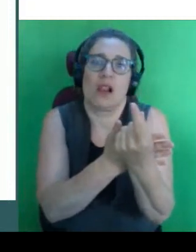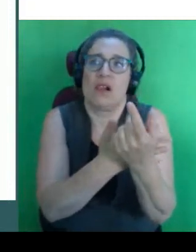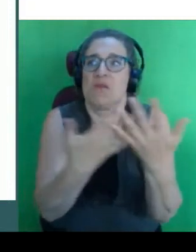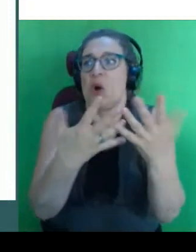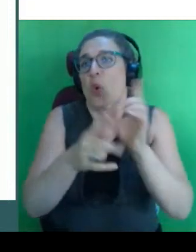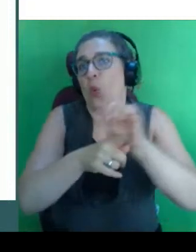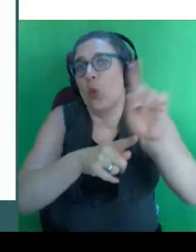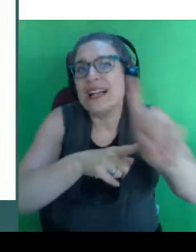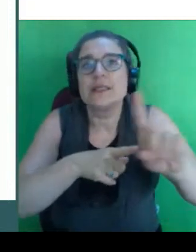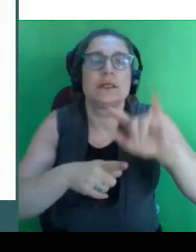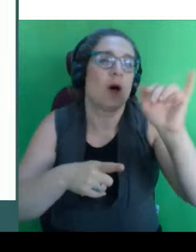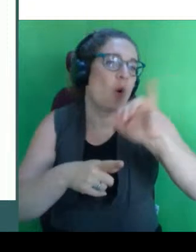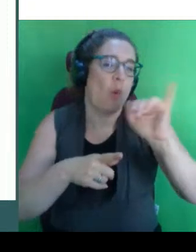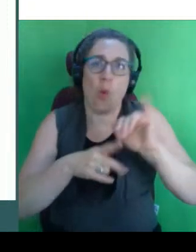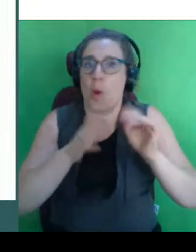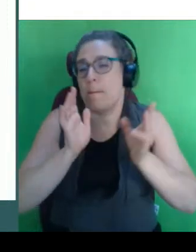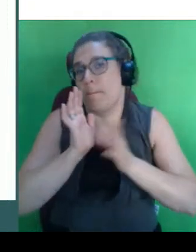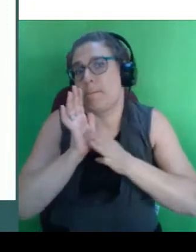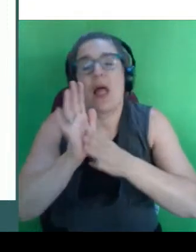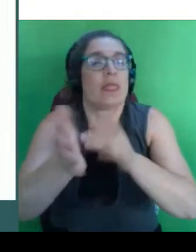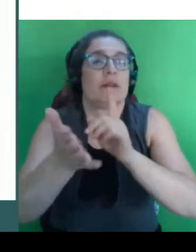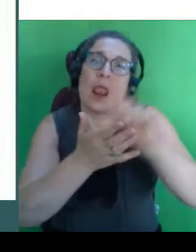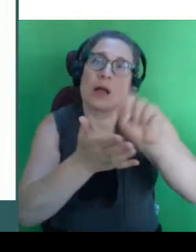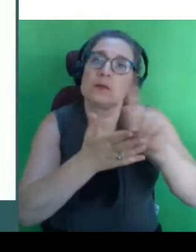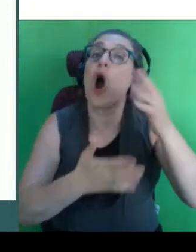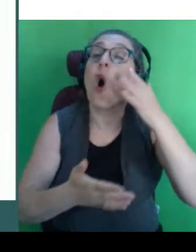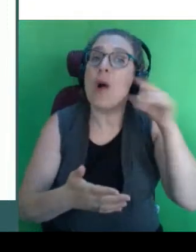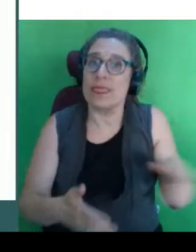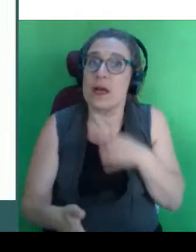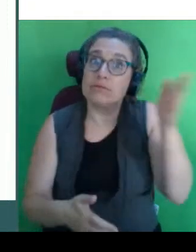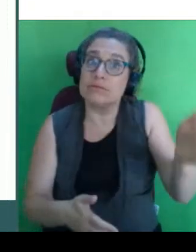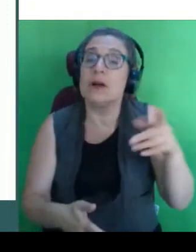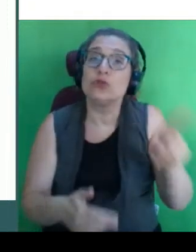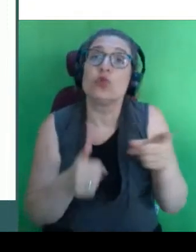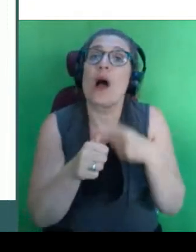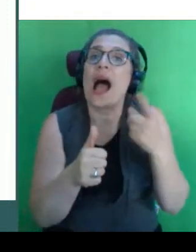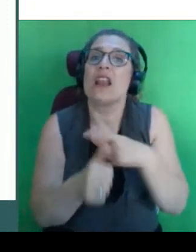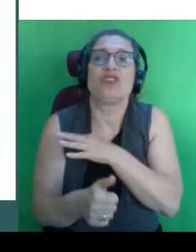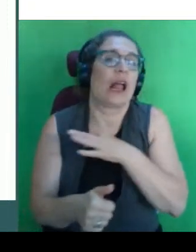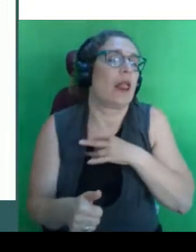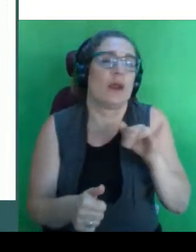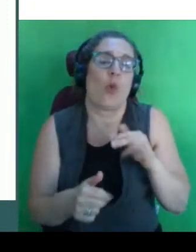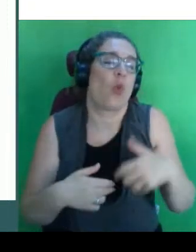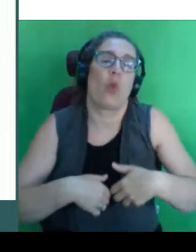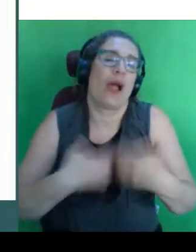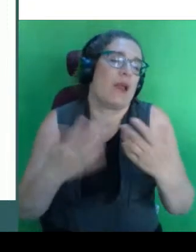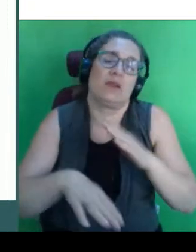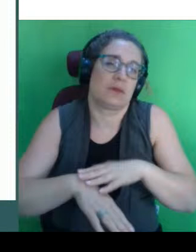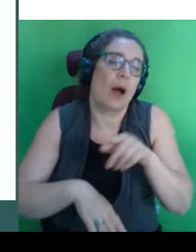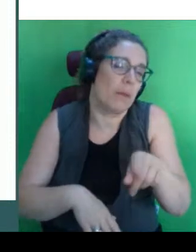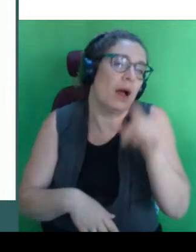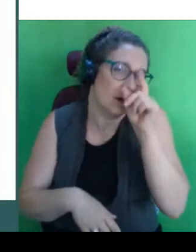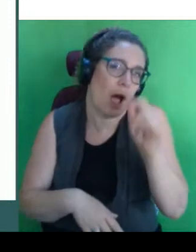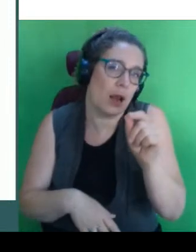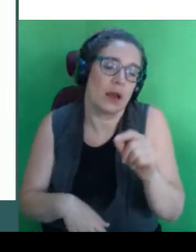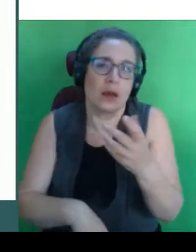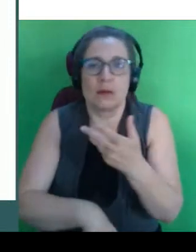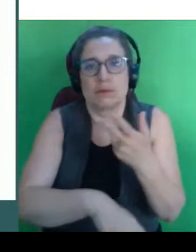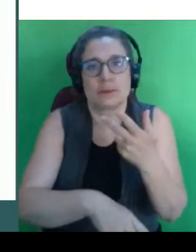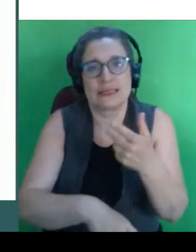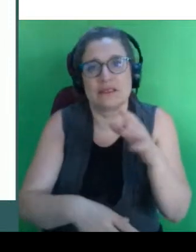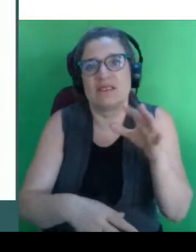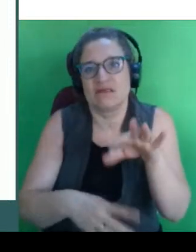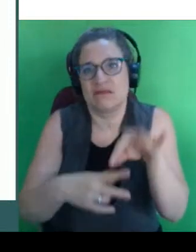or months later when they attend the allergy clinic, or at any time that can be taken. In terms